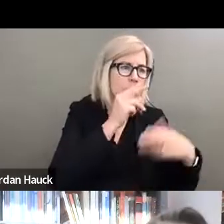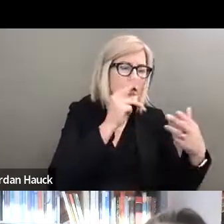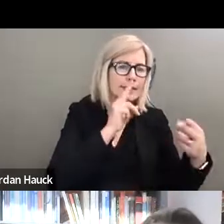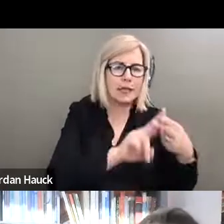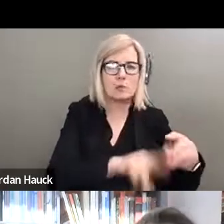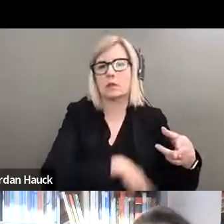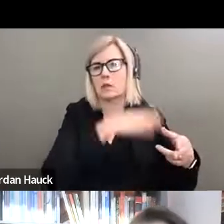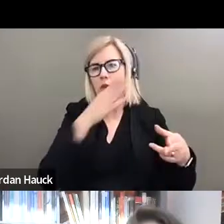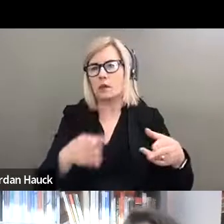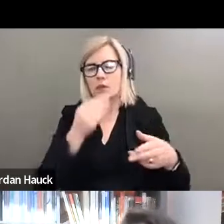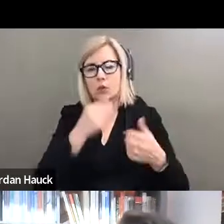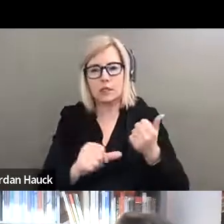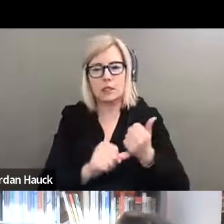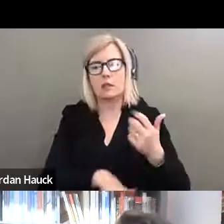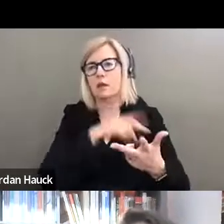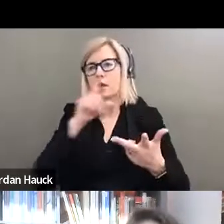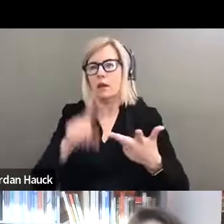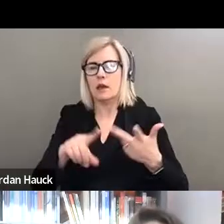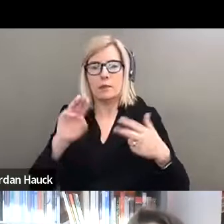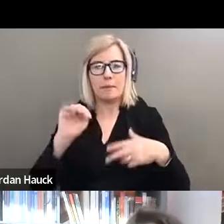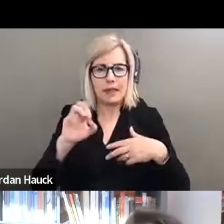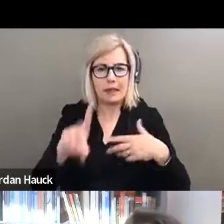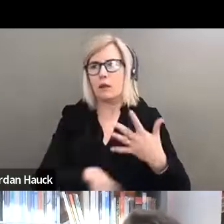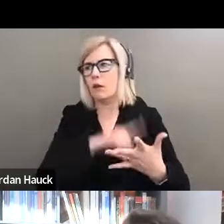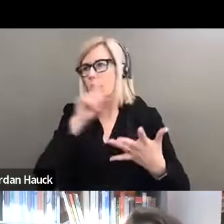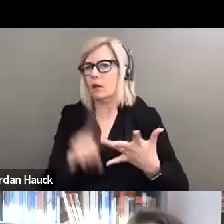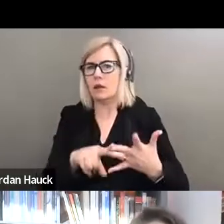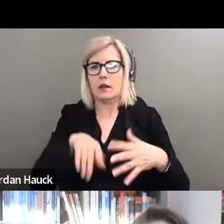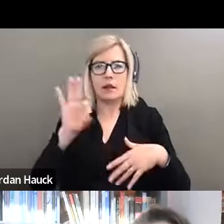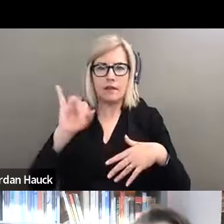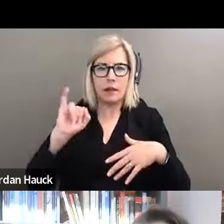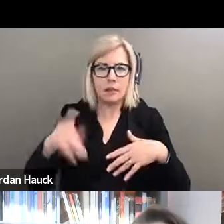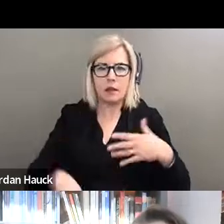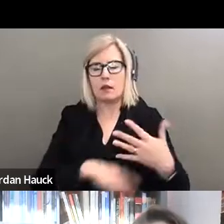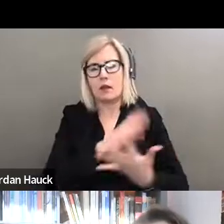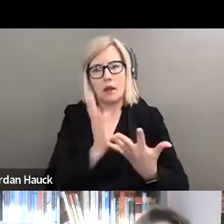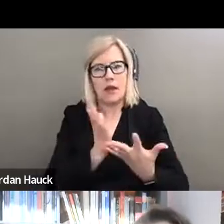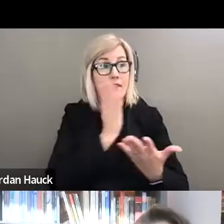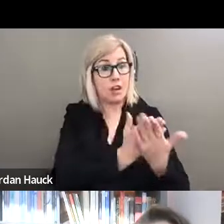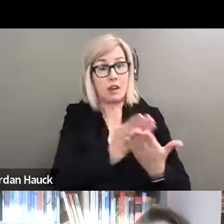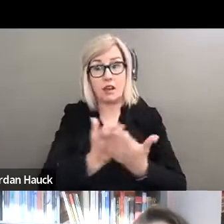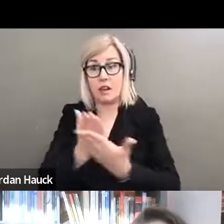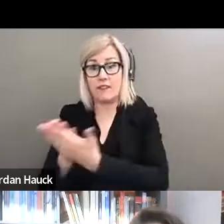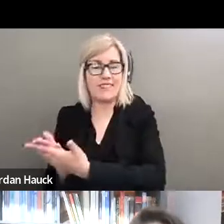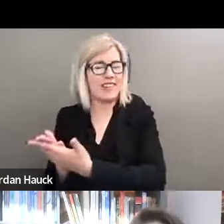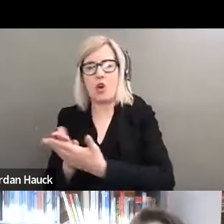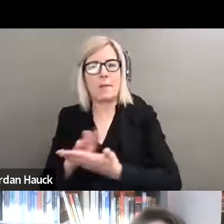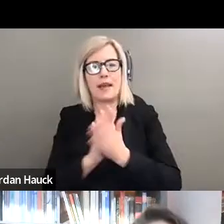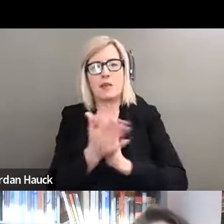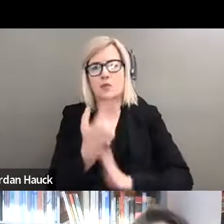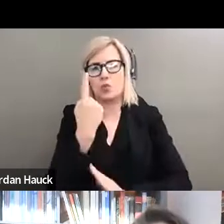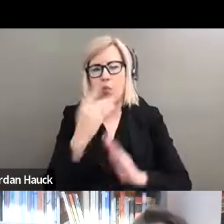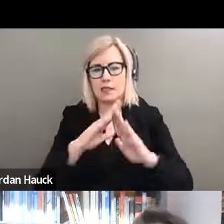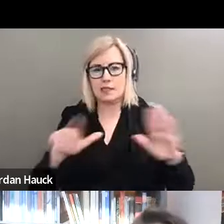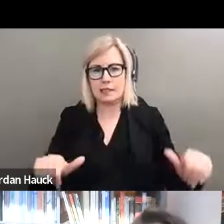assistance, if you get Medicaid, if you also get the Family Investment Program. It's only one system